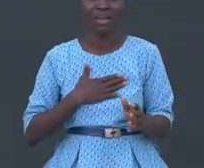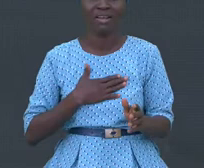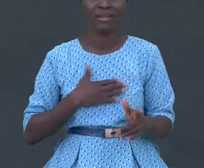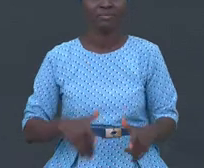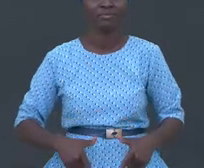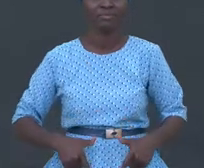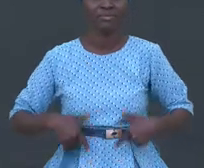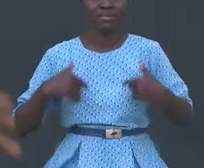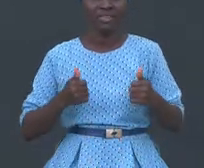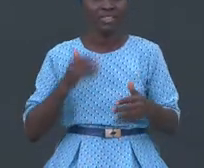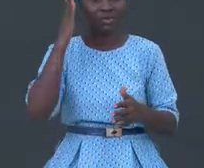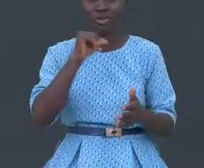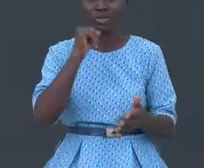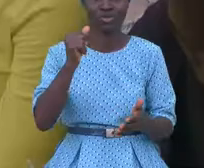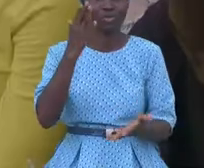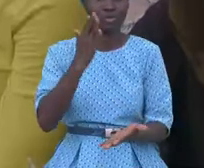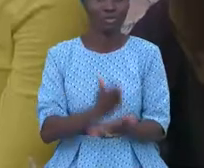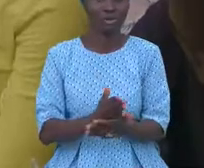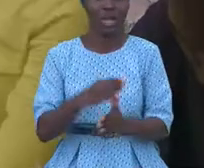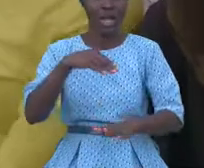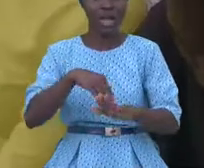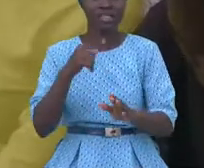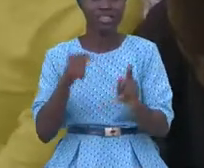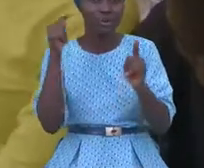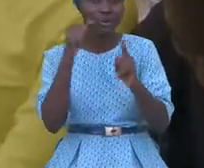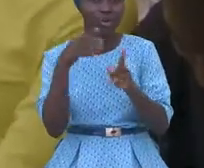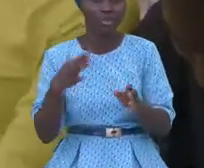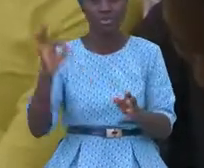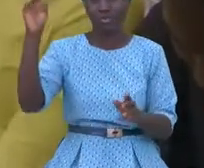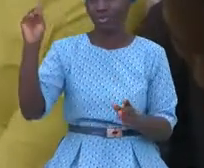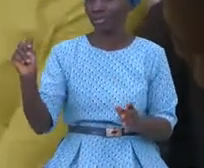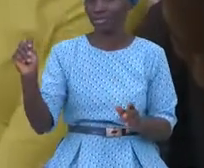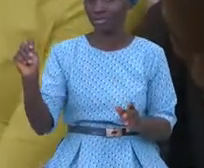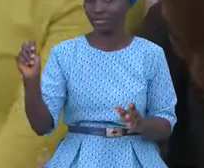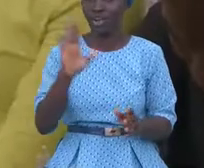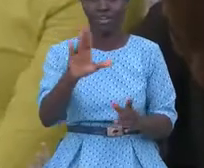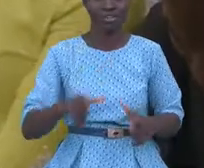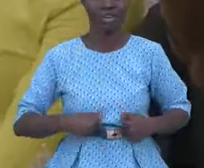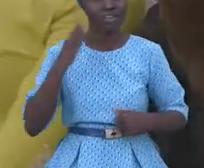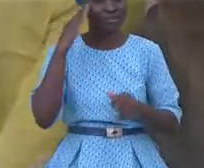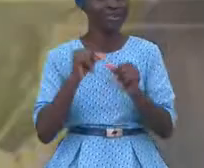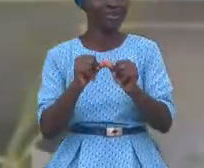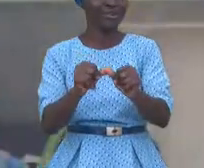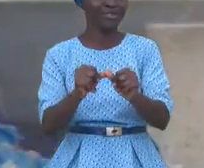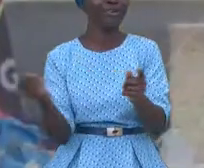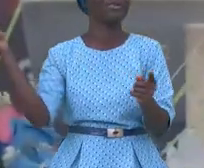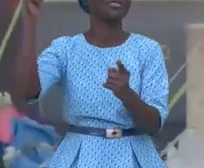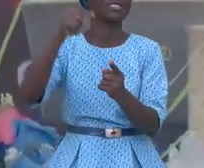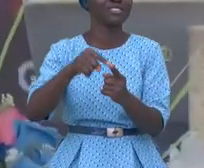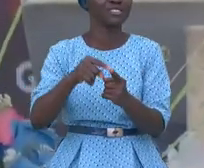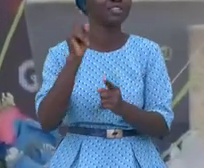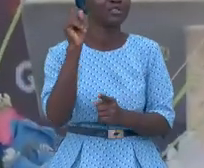terminate at the point of T. And so your life will continue until